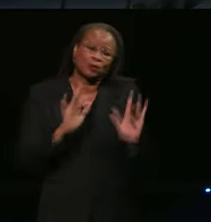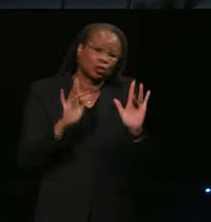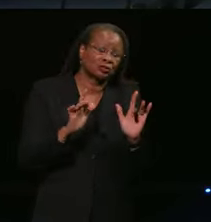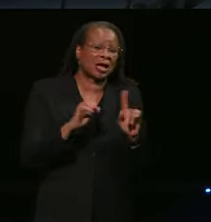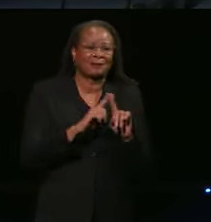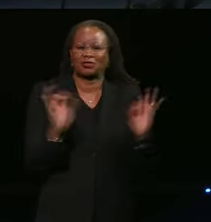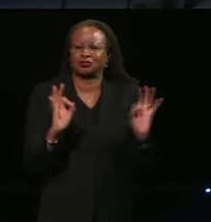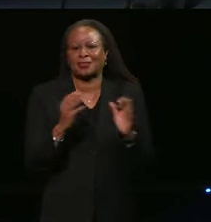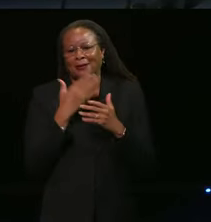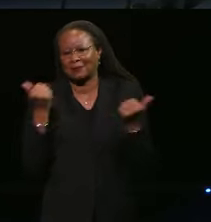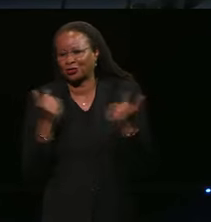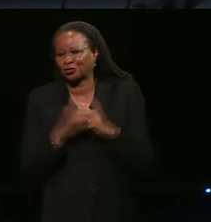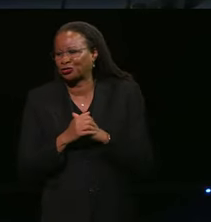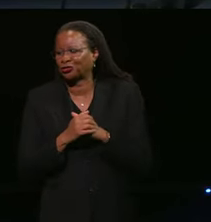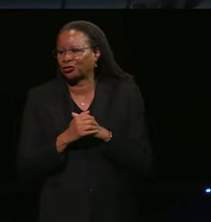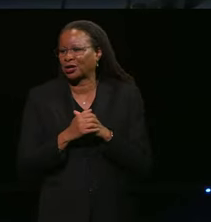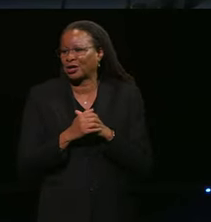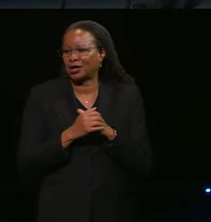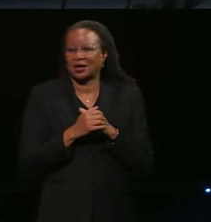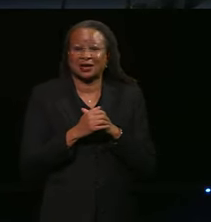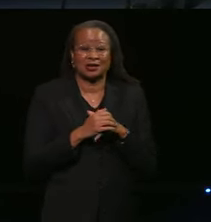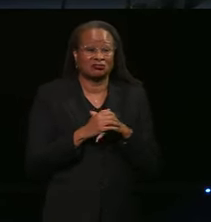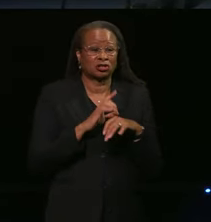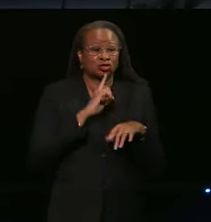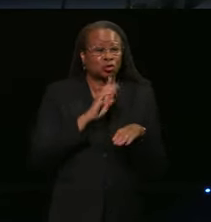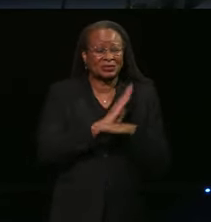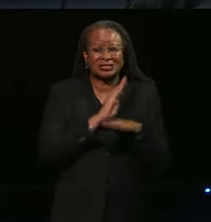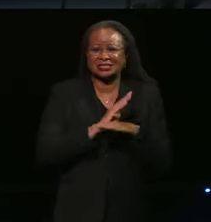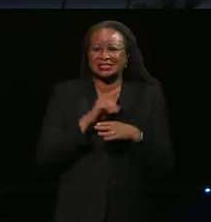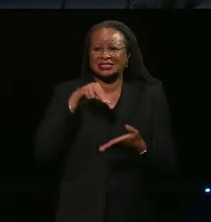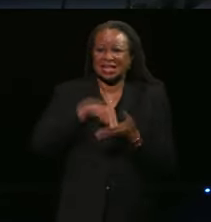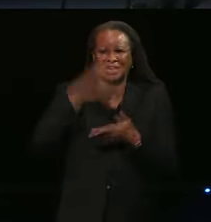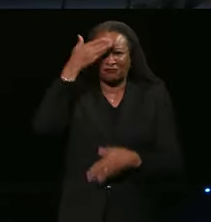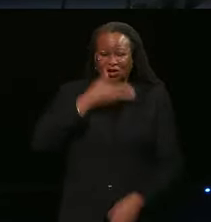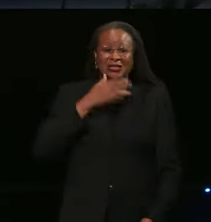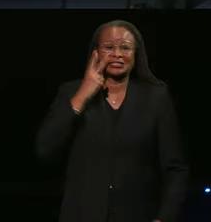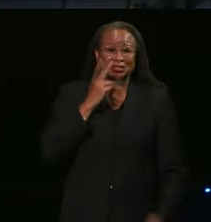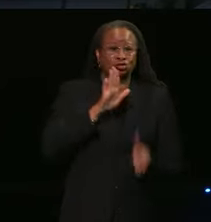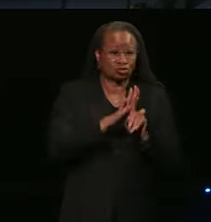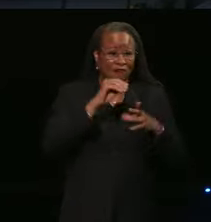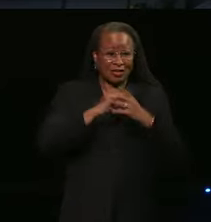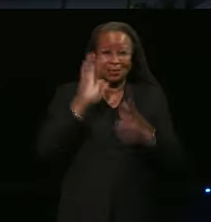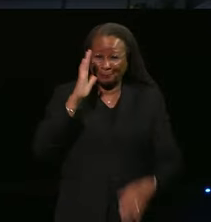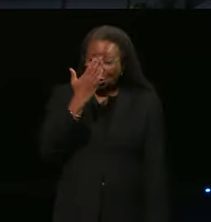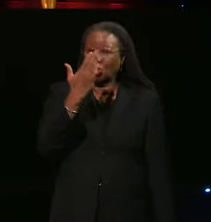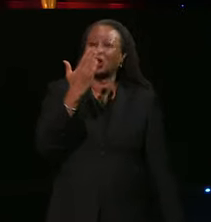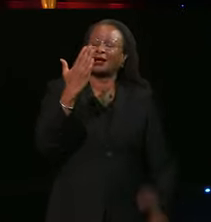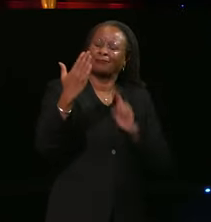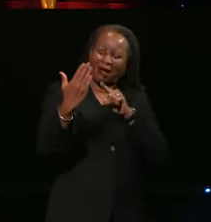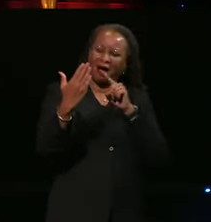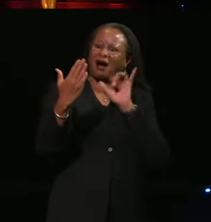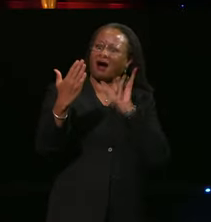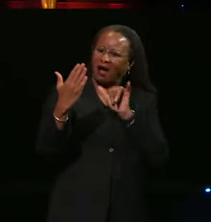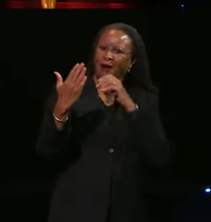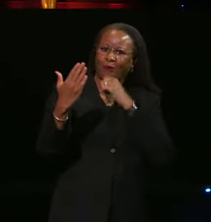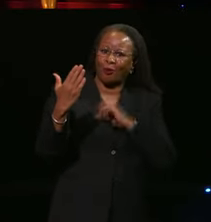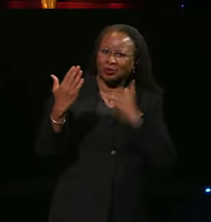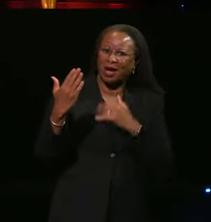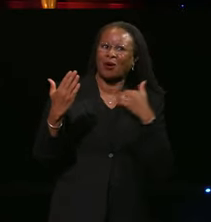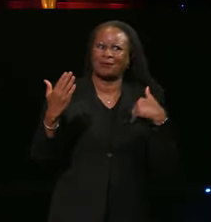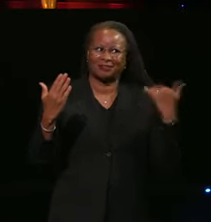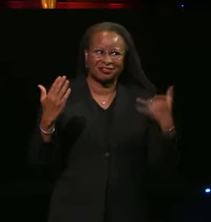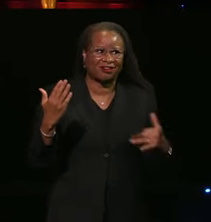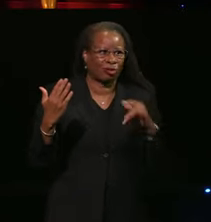better. There really is nothing better than the actual mirror thing. And we're not there yet, and hopefully we never get there. Because frankly,